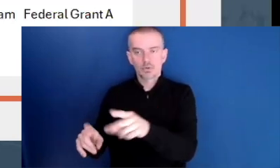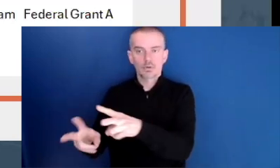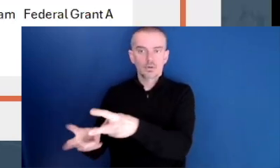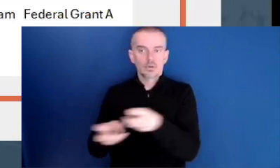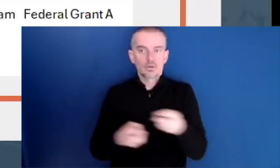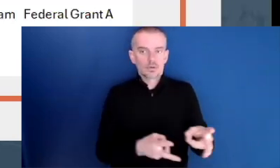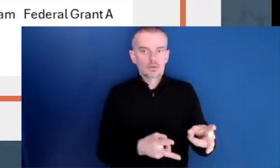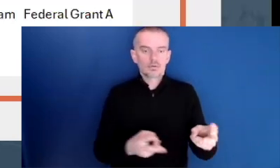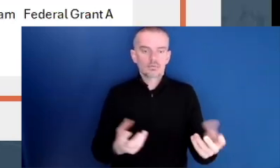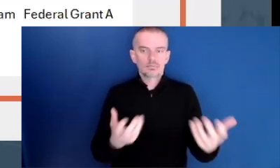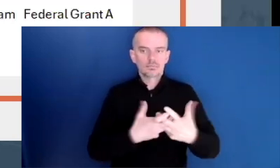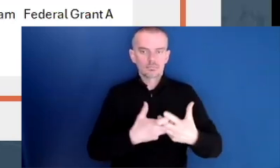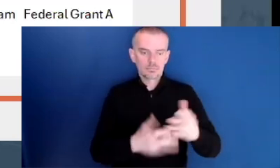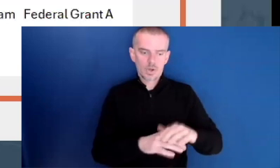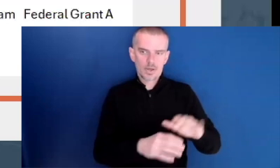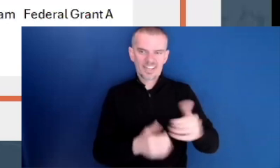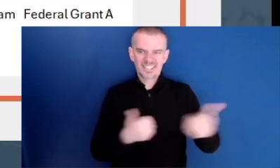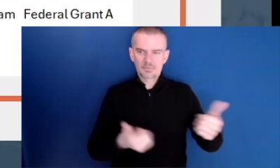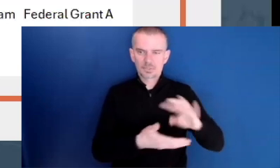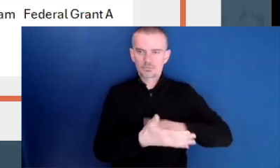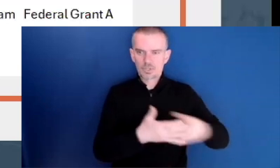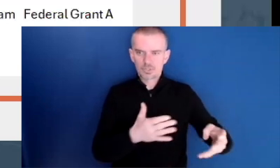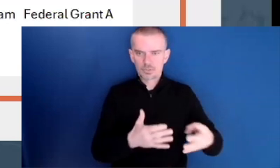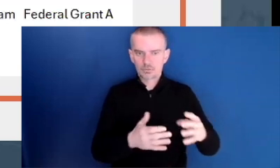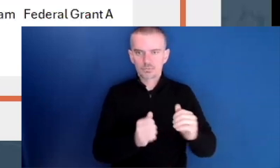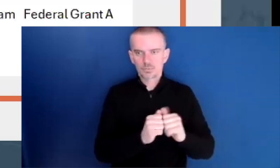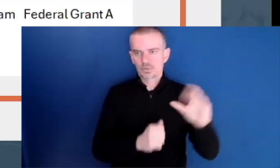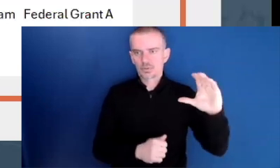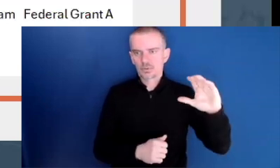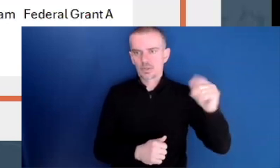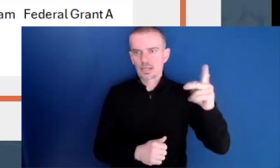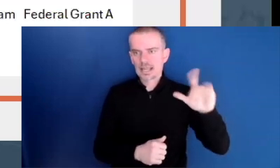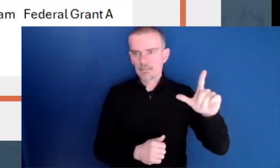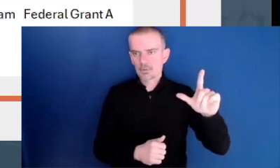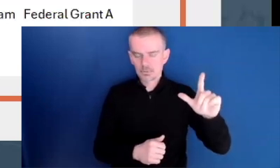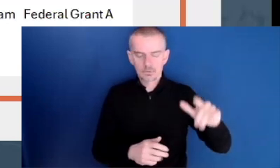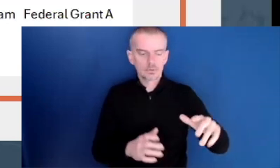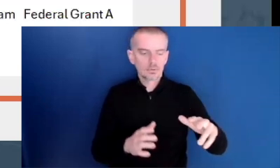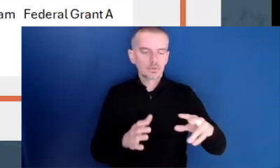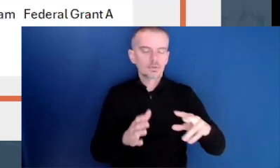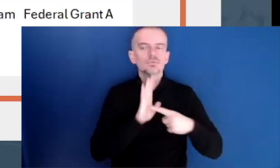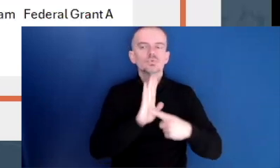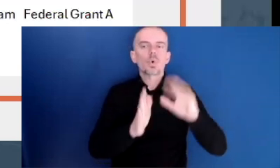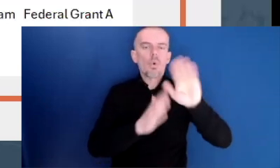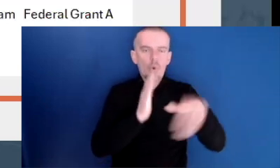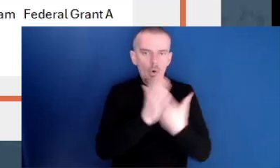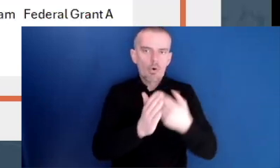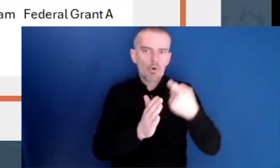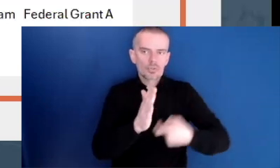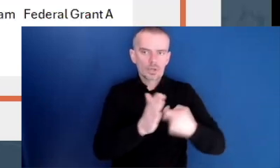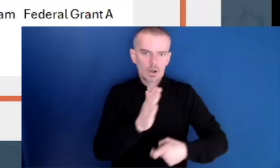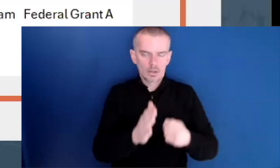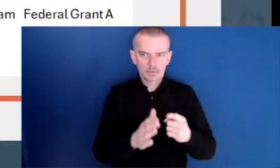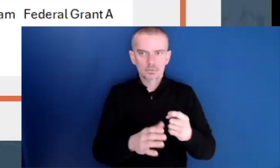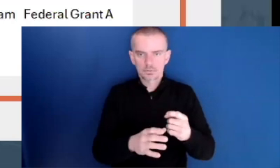capitalized cost in the spreadsheet, right? And so that's one way to show all of the costs incurred and not just the non-capitalized